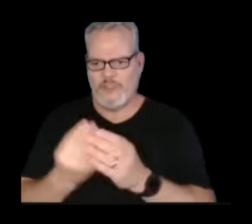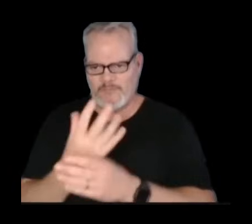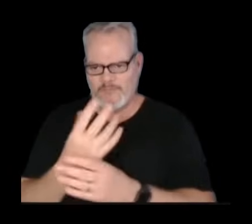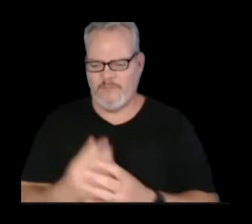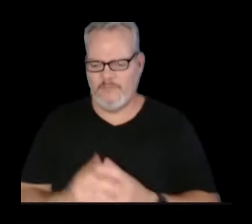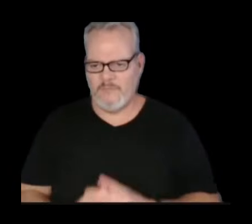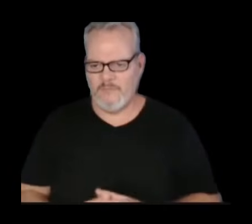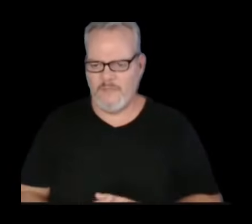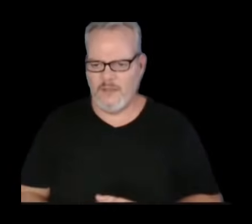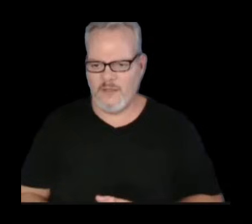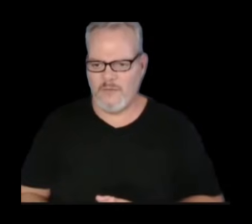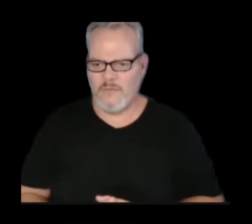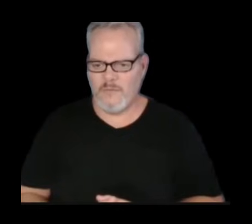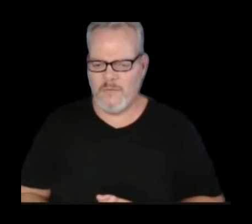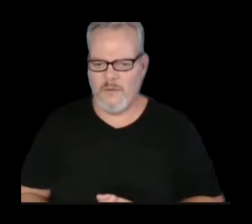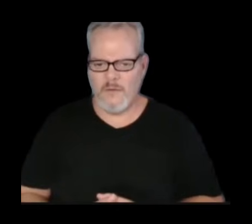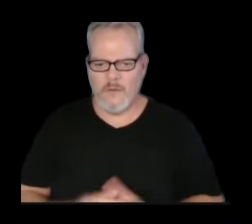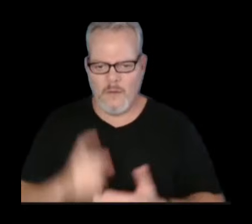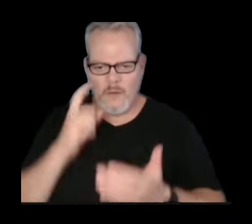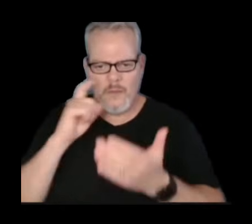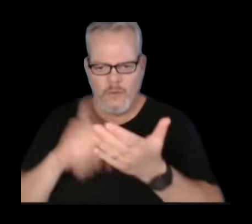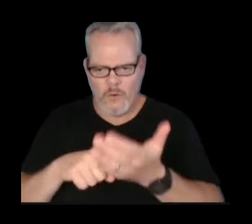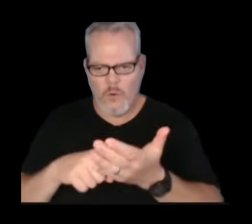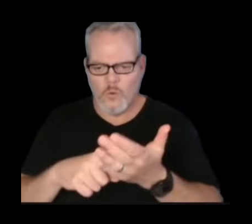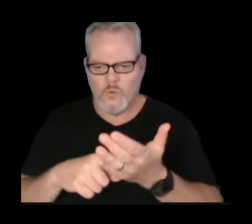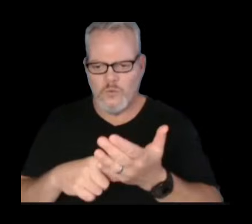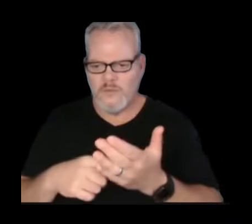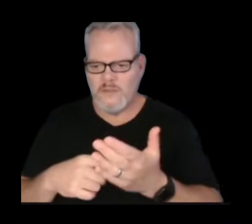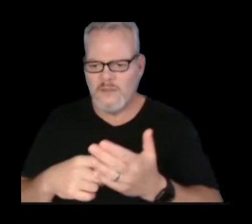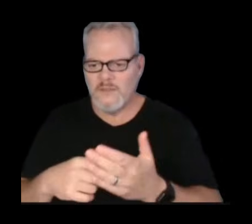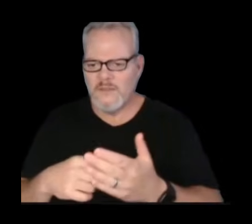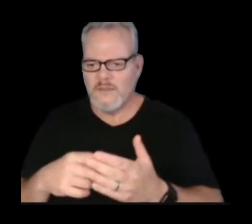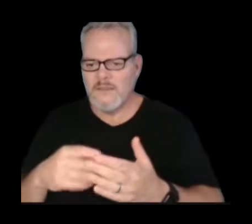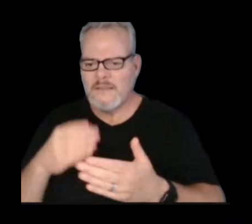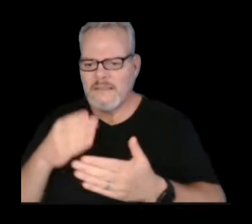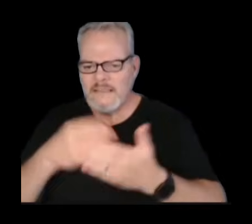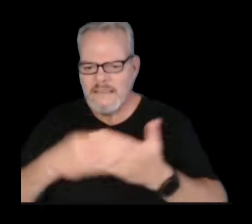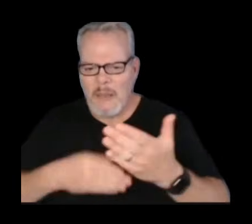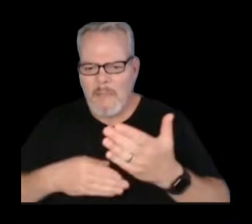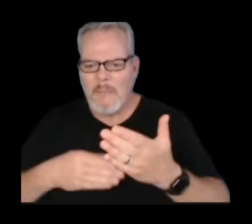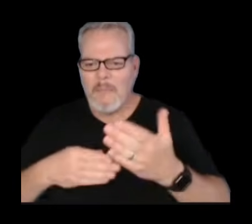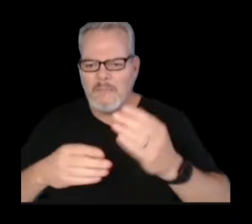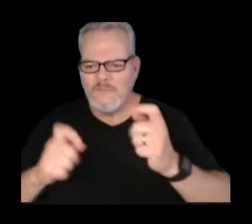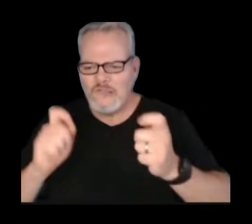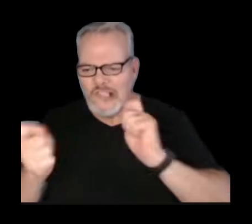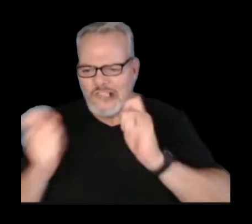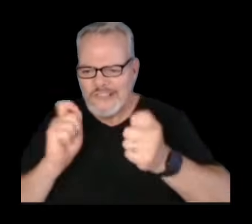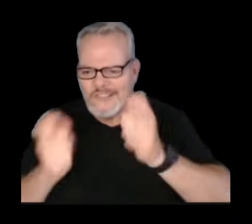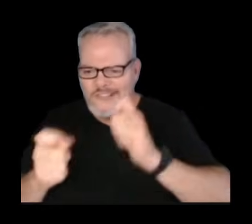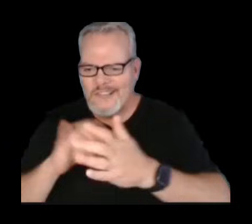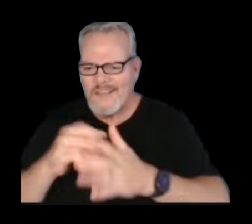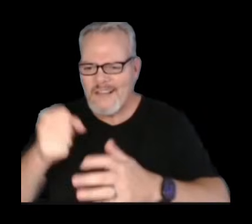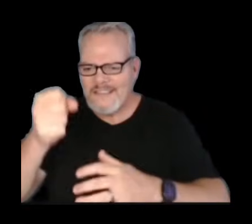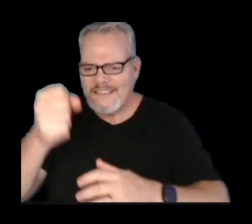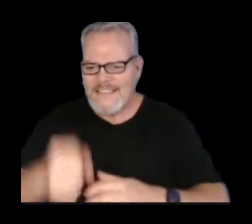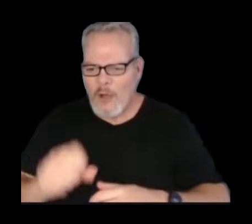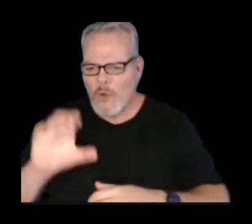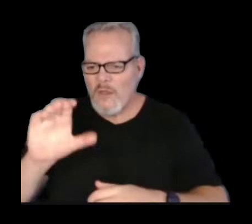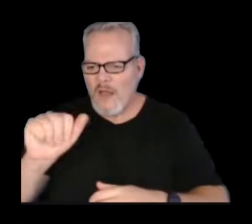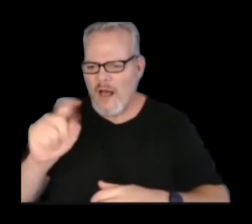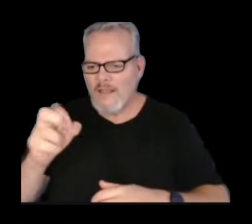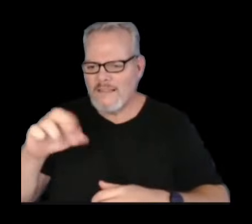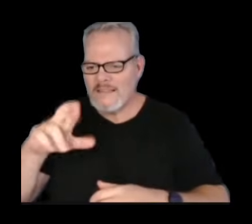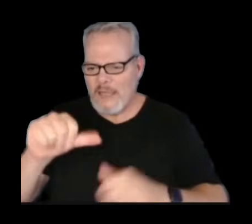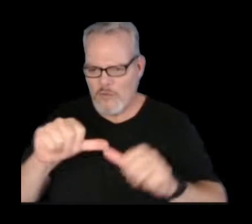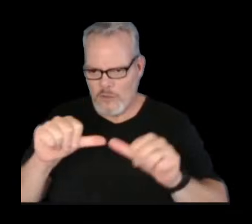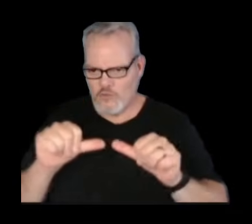So they note recent data indicates the center of deformation shifted to the southern caldera region, indicating a refilling of the south caldera magma chamber there. Right. So this